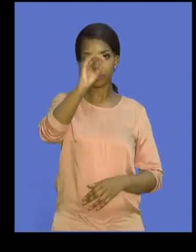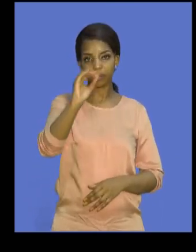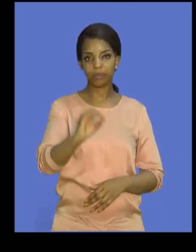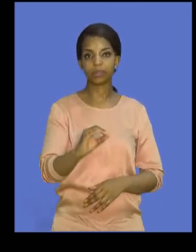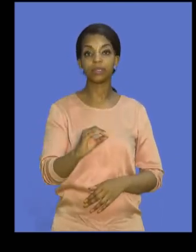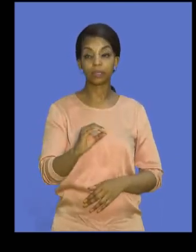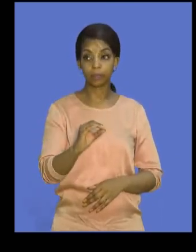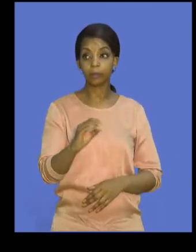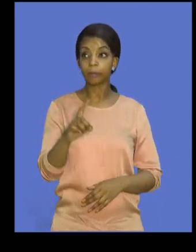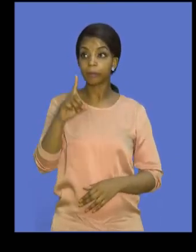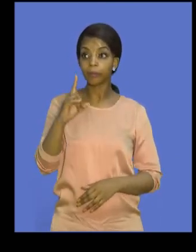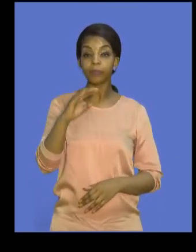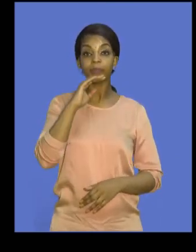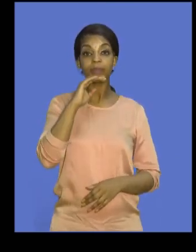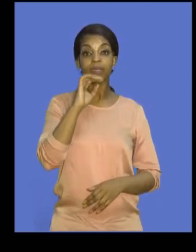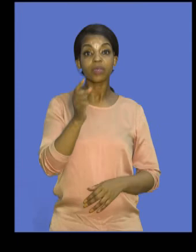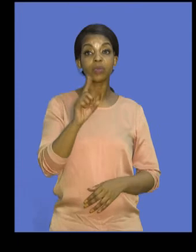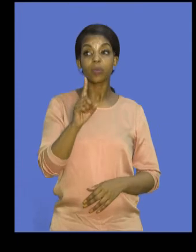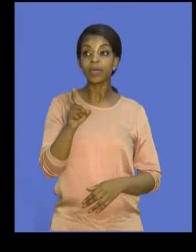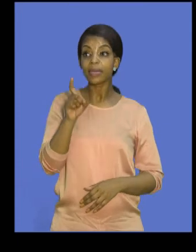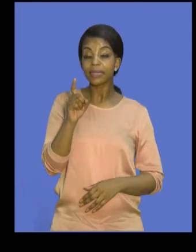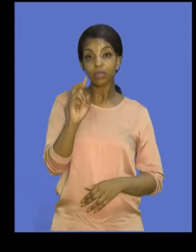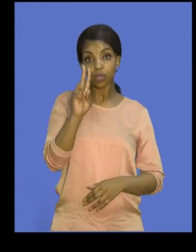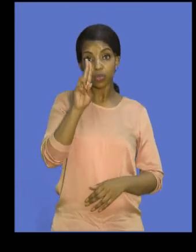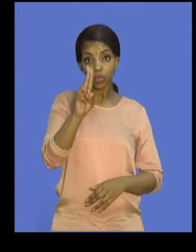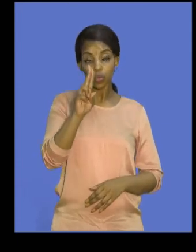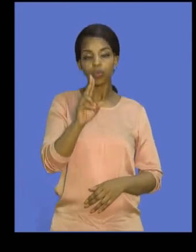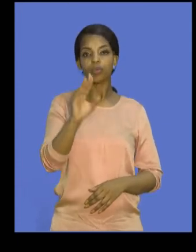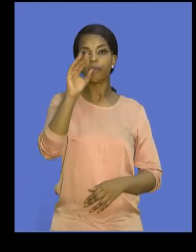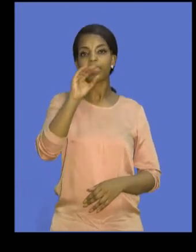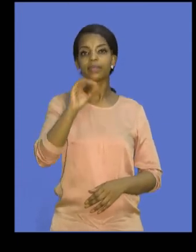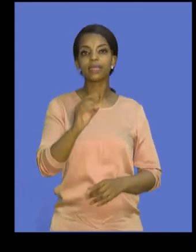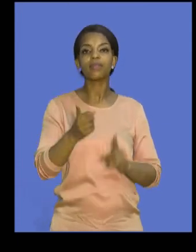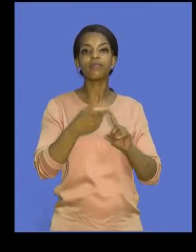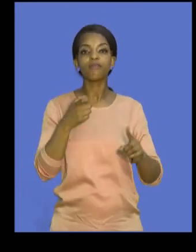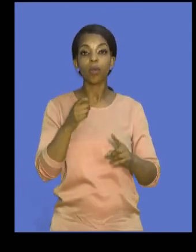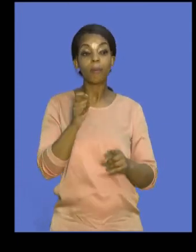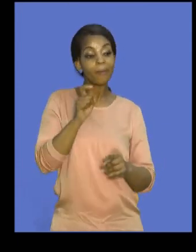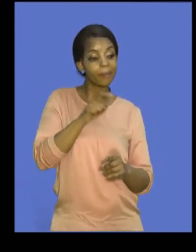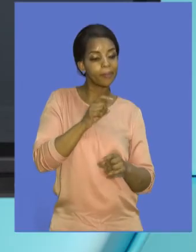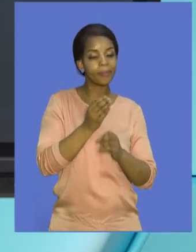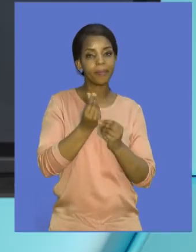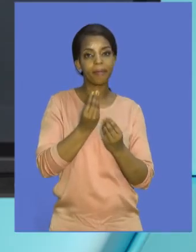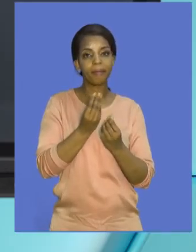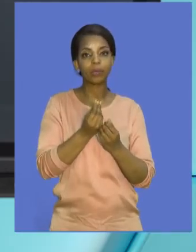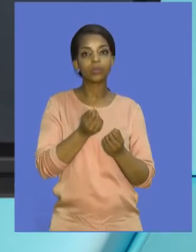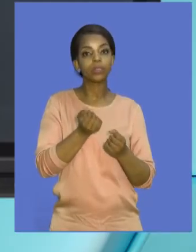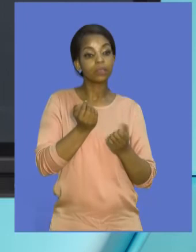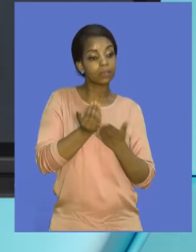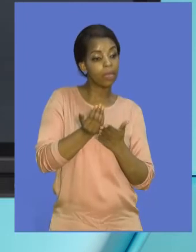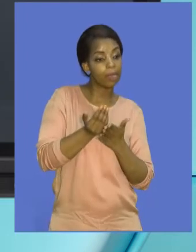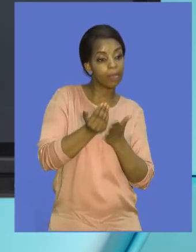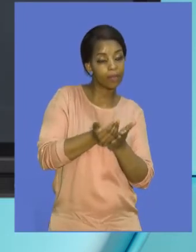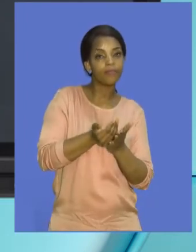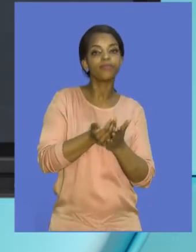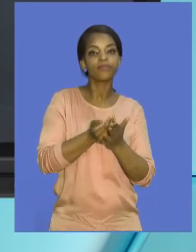simple terms means that it's 2% of the original amount that the person is adding. But